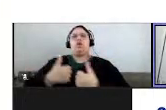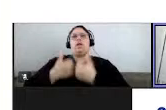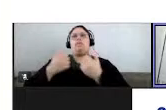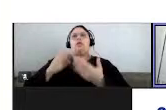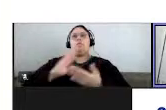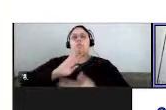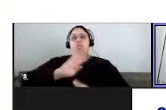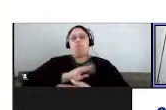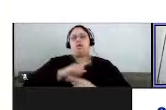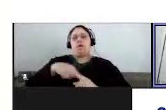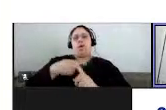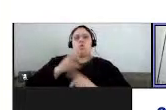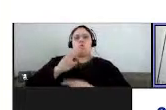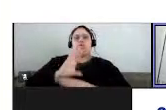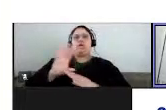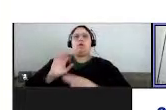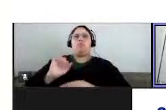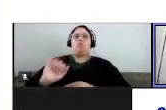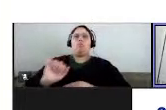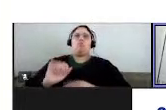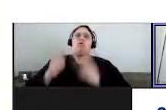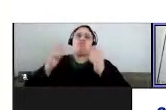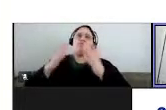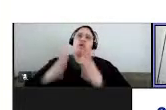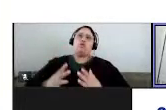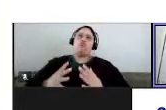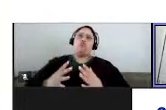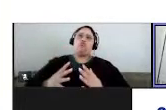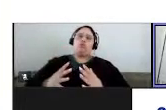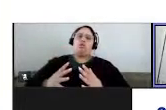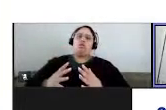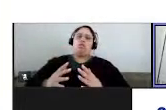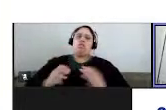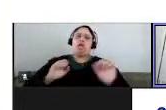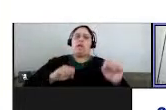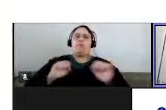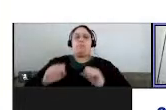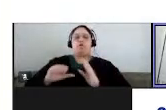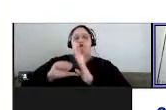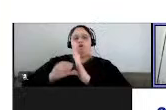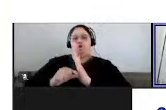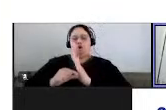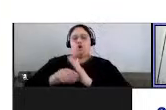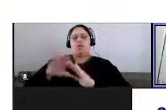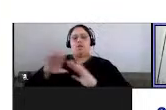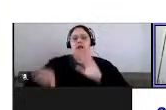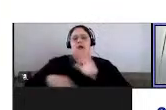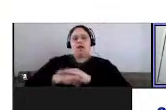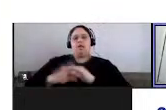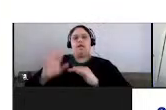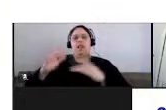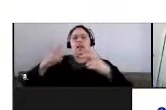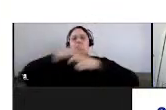the Western Cape Financial Management Capability Grant and some leave